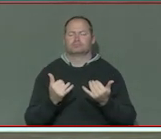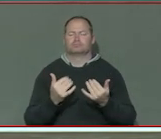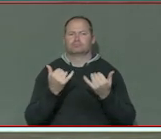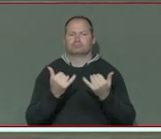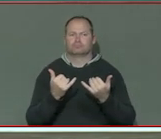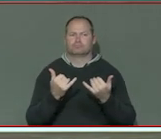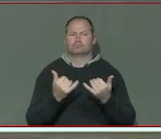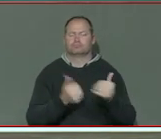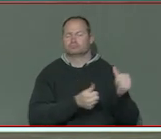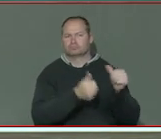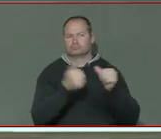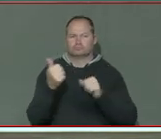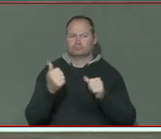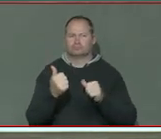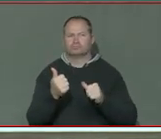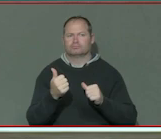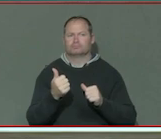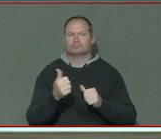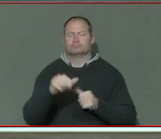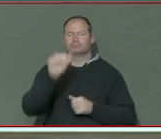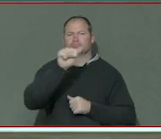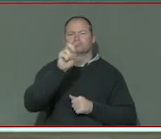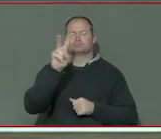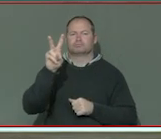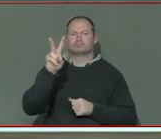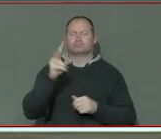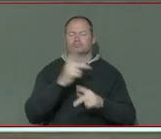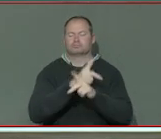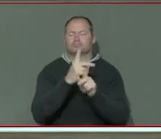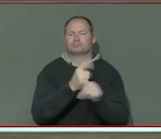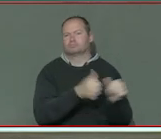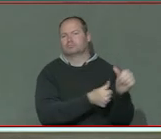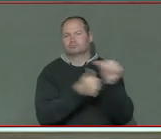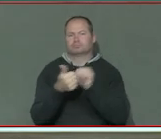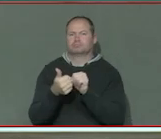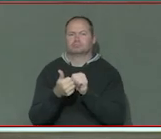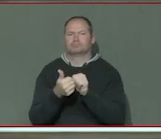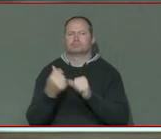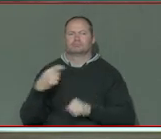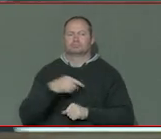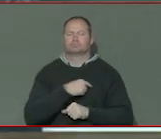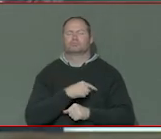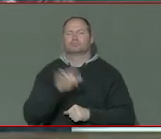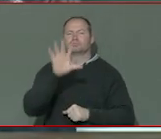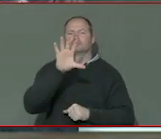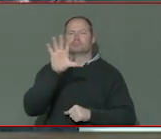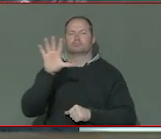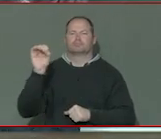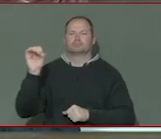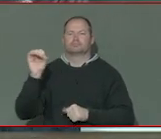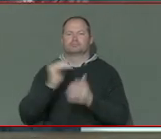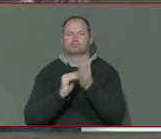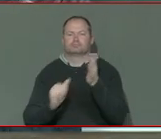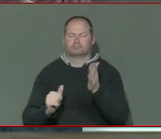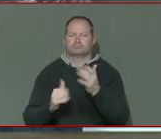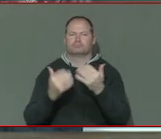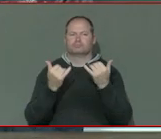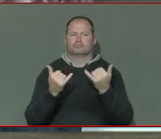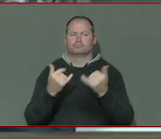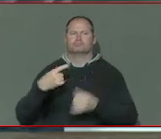supplies 550. So AV, we returned stock, we must subtract 550. Therefore, we